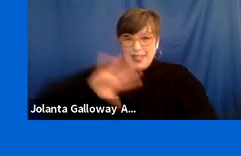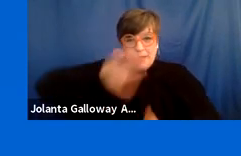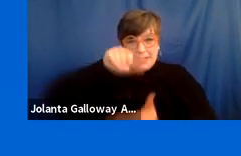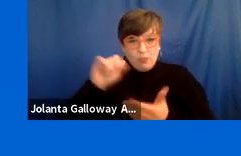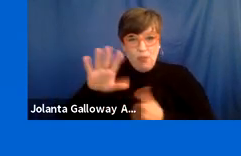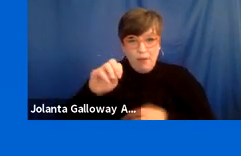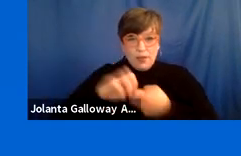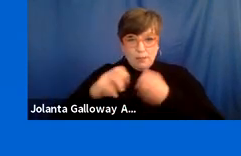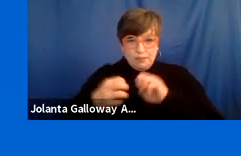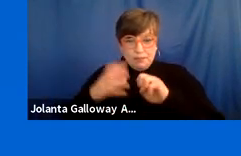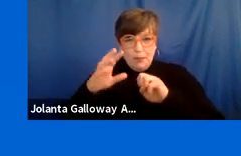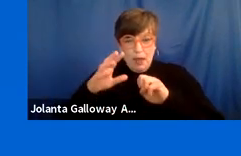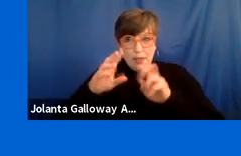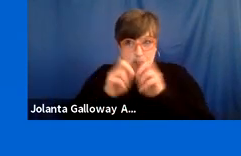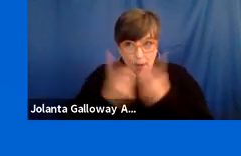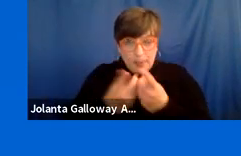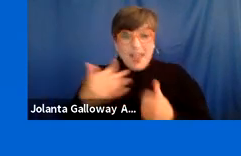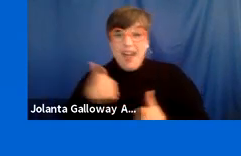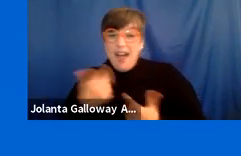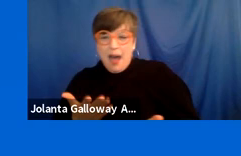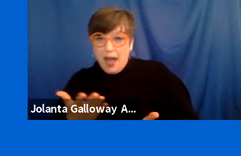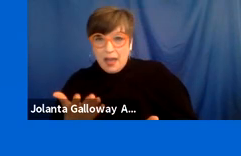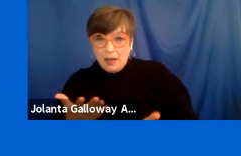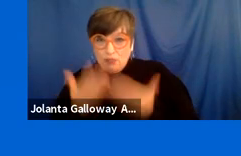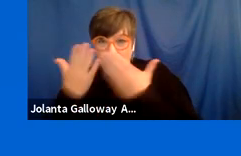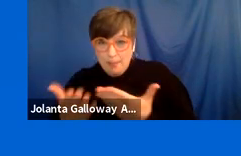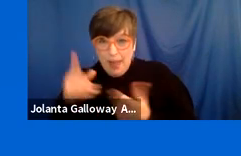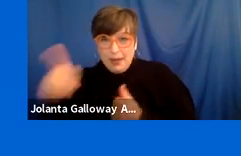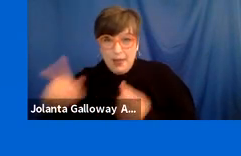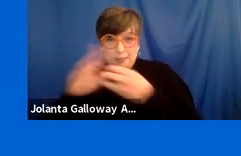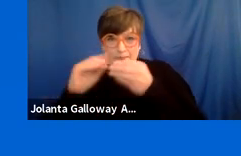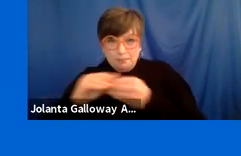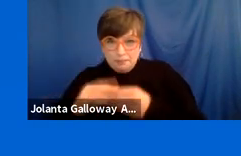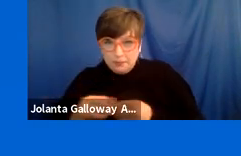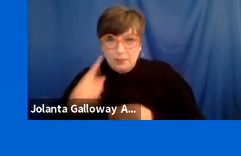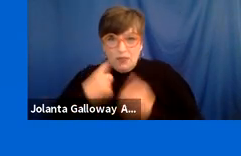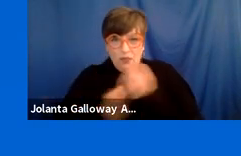this budget this evening. Mr. Cooter, I'm sorry to interrupt you. I just want to